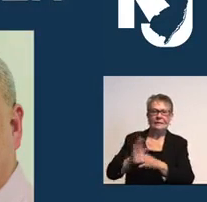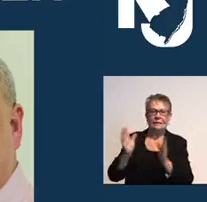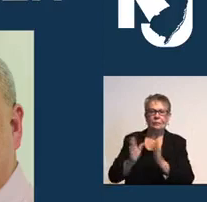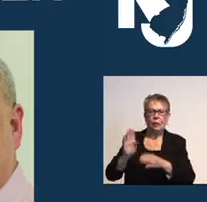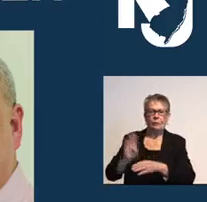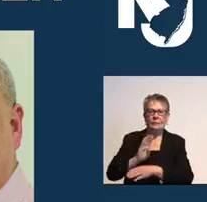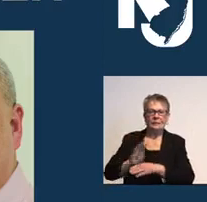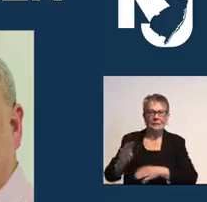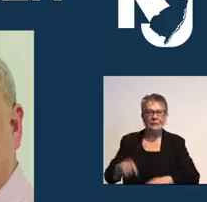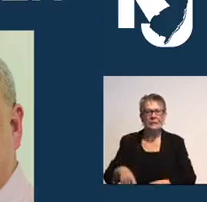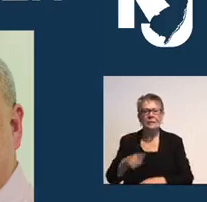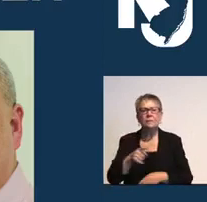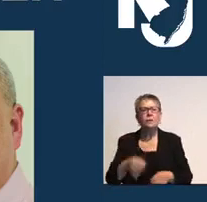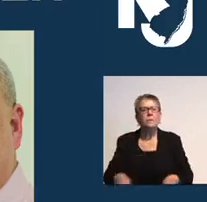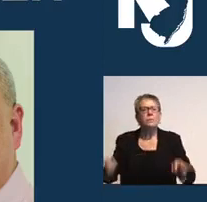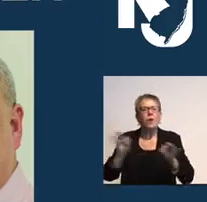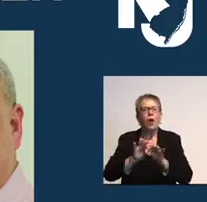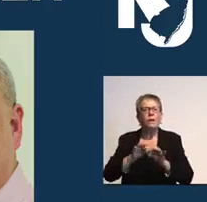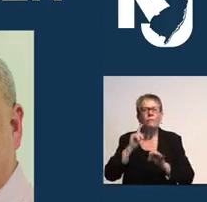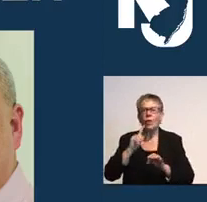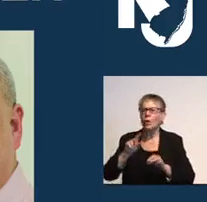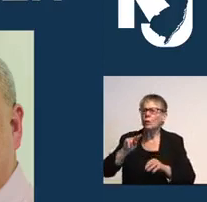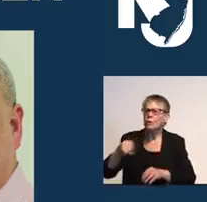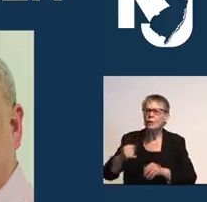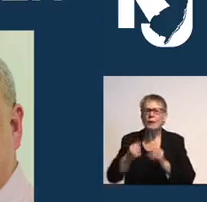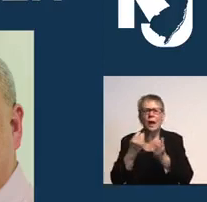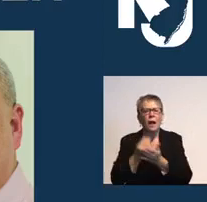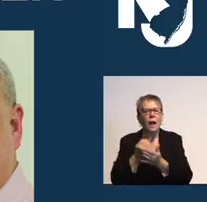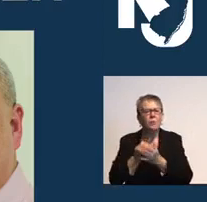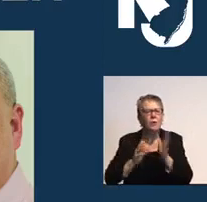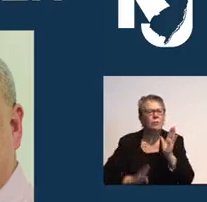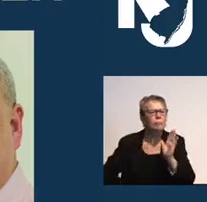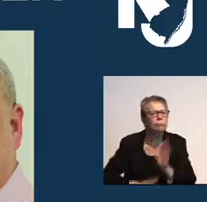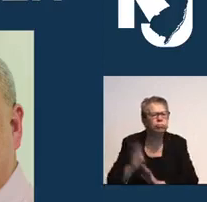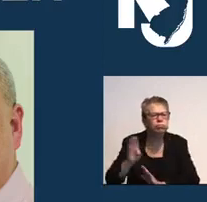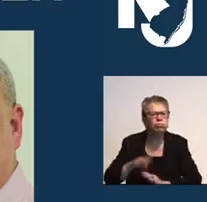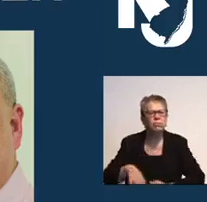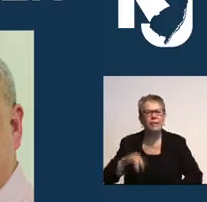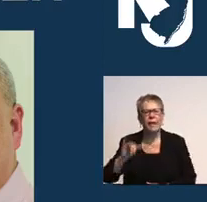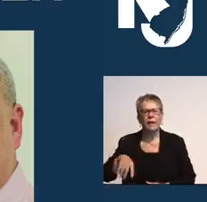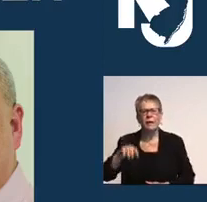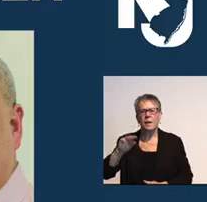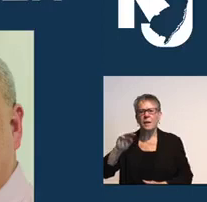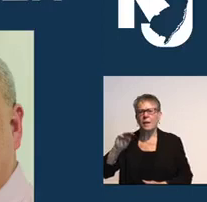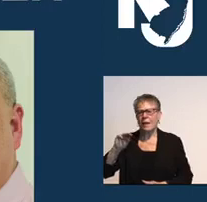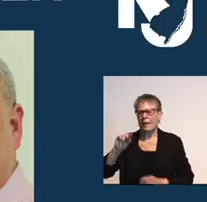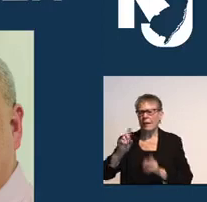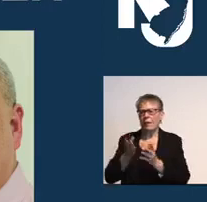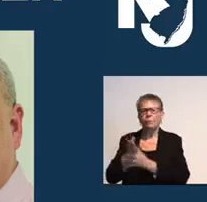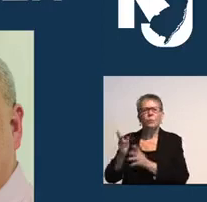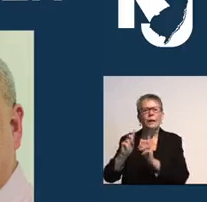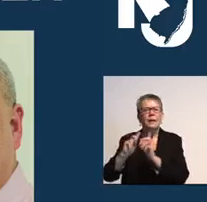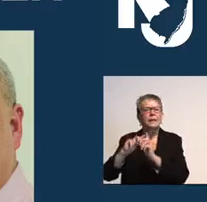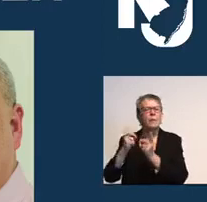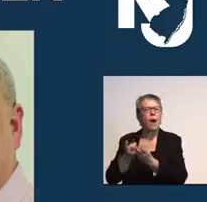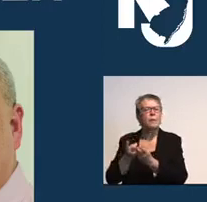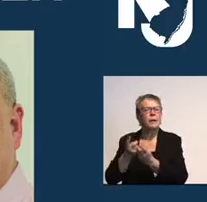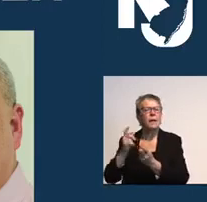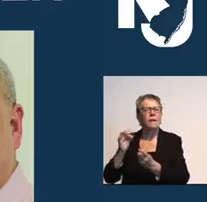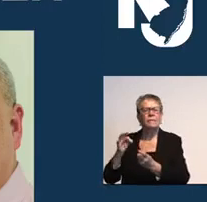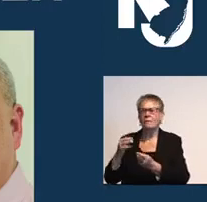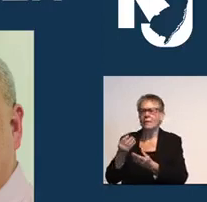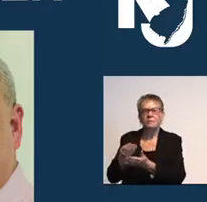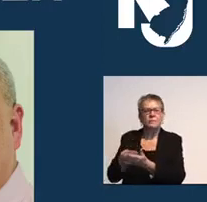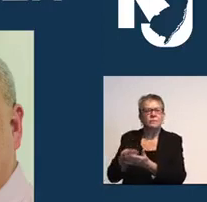in our economic comeback by hiring workers they need through their participation in the Department of Labor's Return and Earn